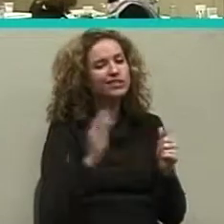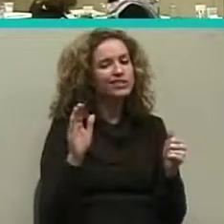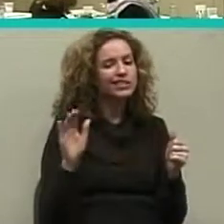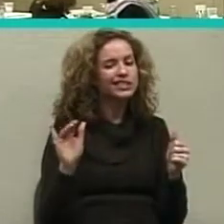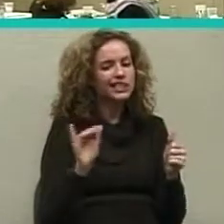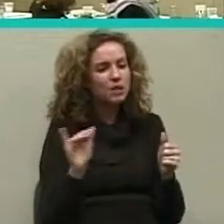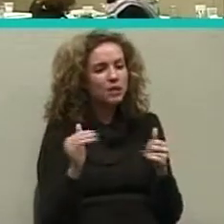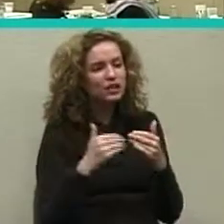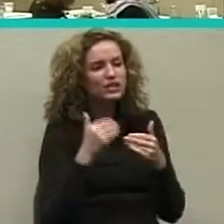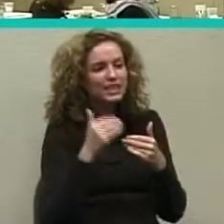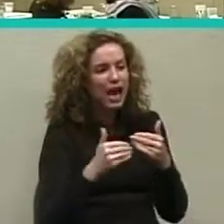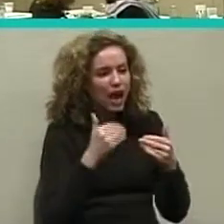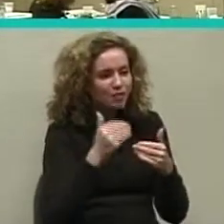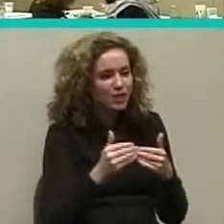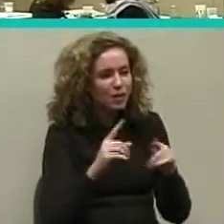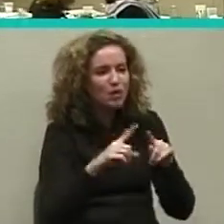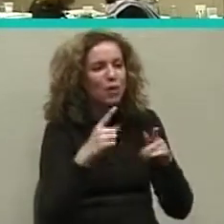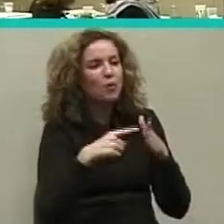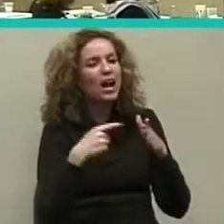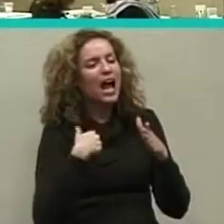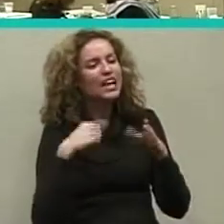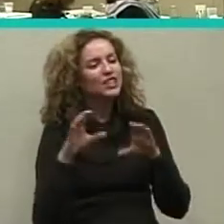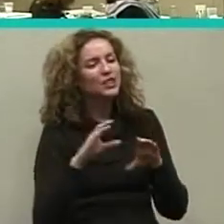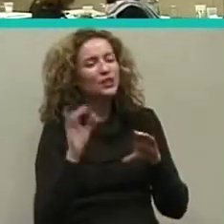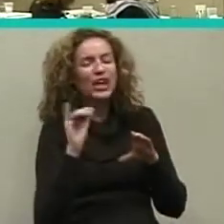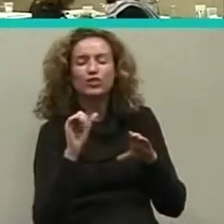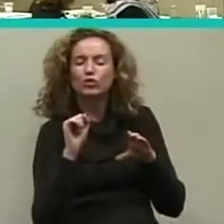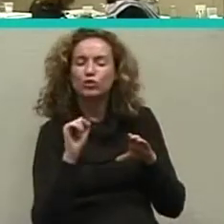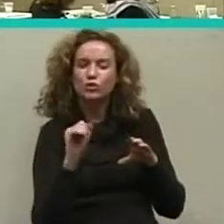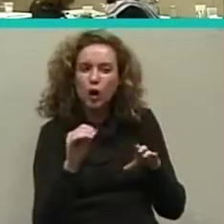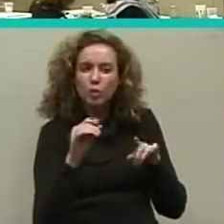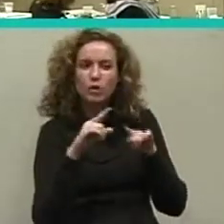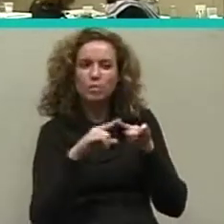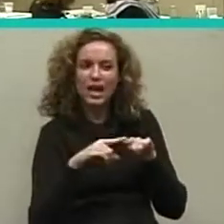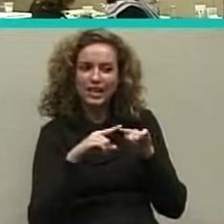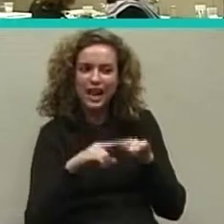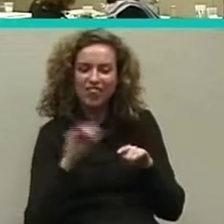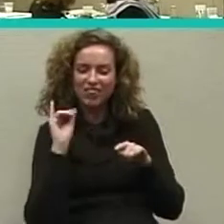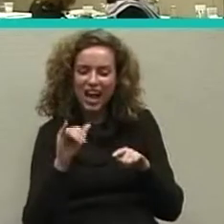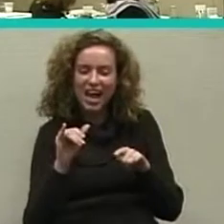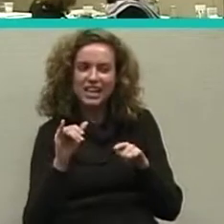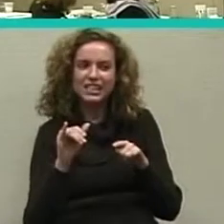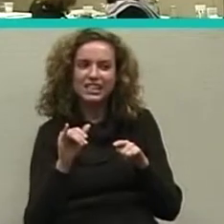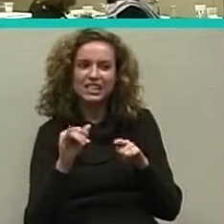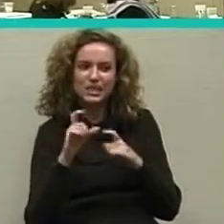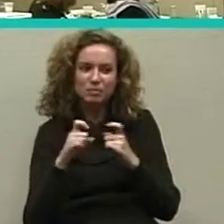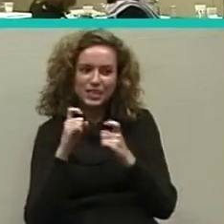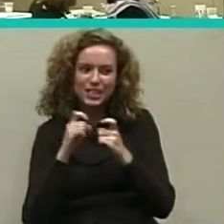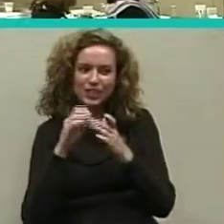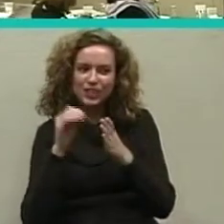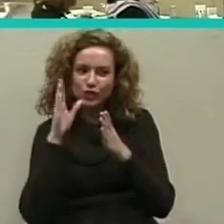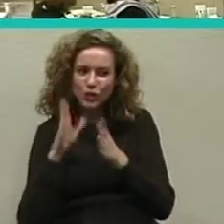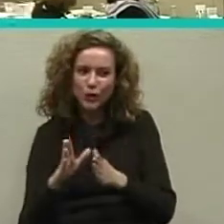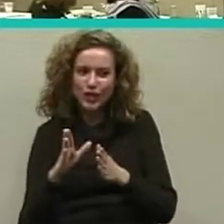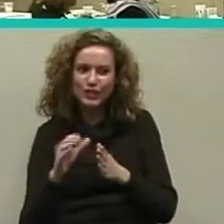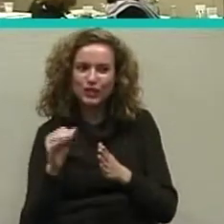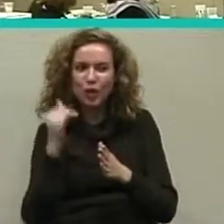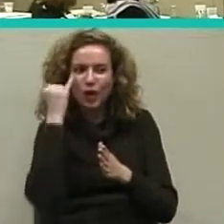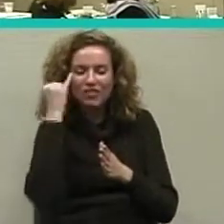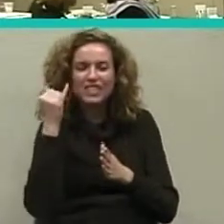take, what I do in terms of context, that is so dependent upon the behavior in the student, that if all of a sudden we adopted a specialized